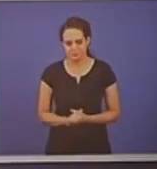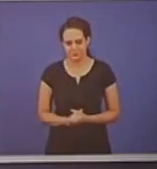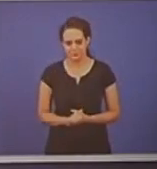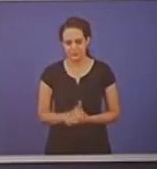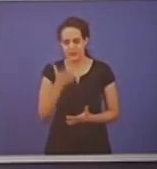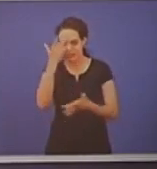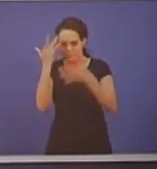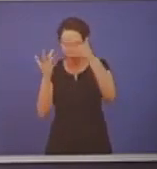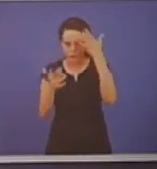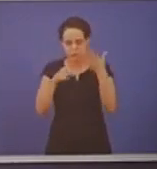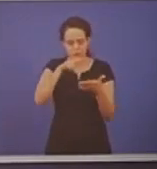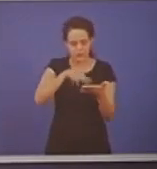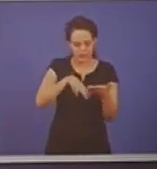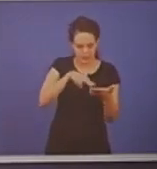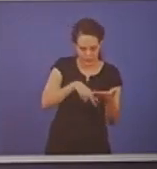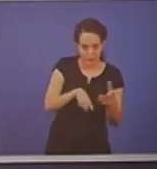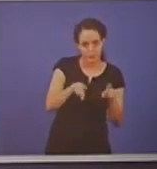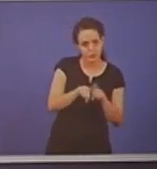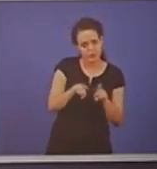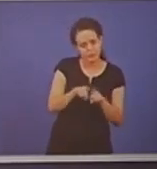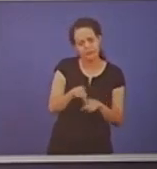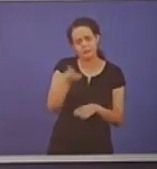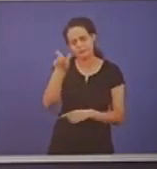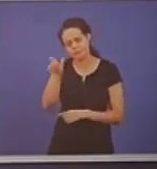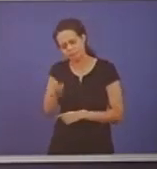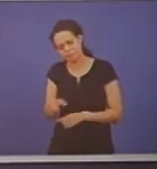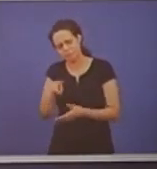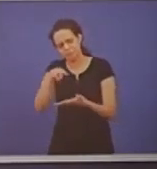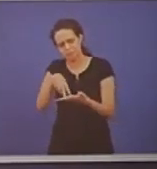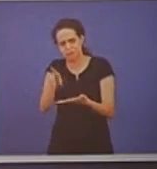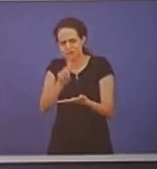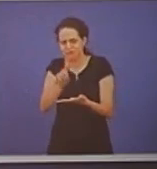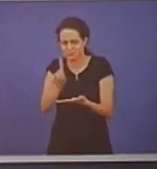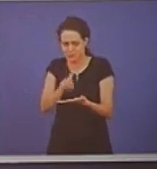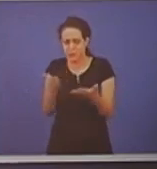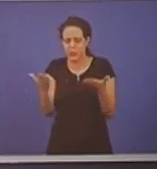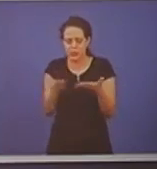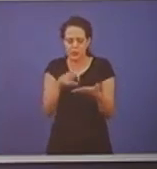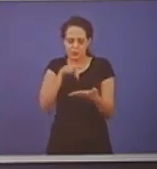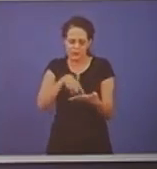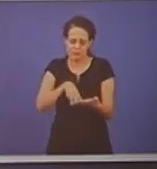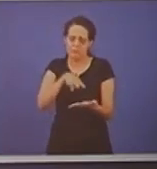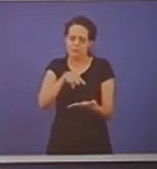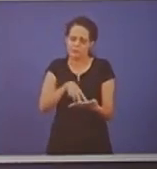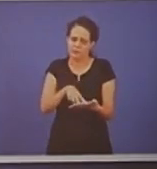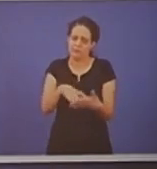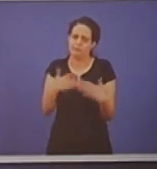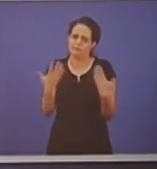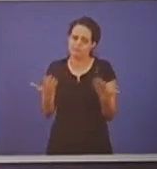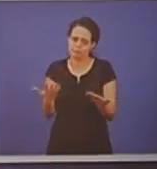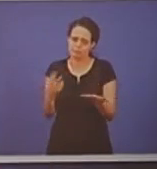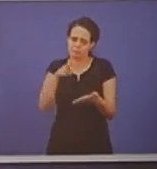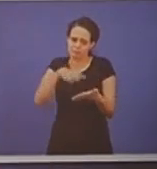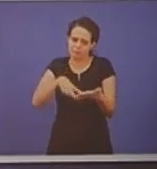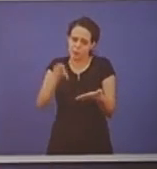So the ones that read and also the ones that didn't read, let's read together.